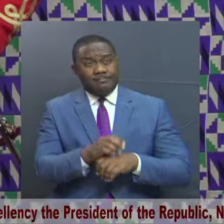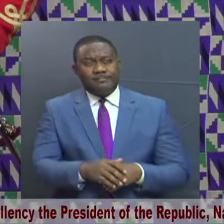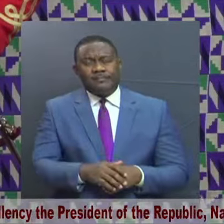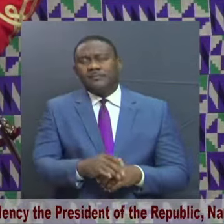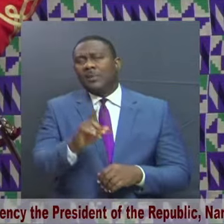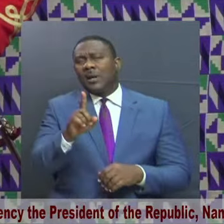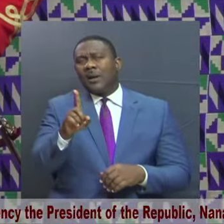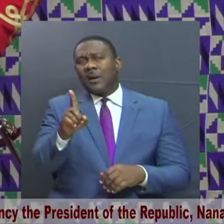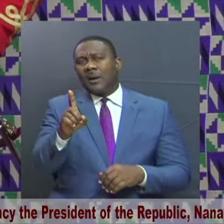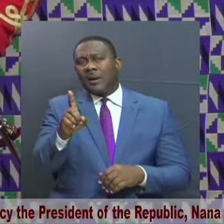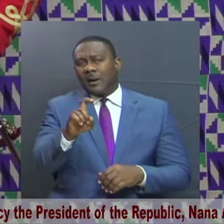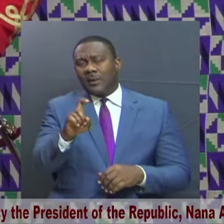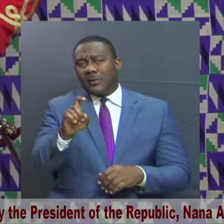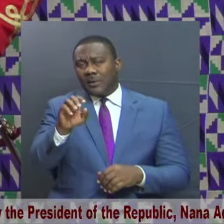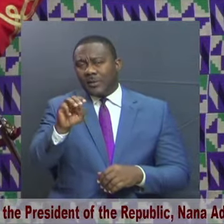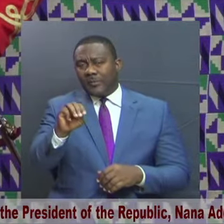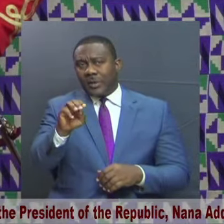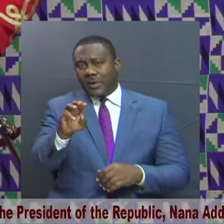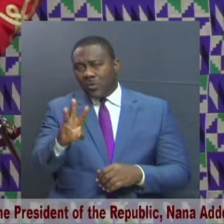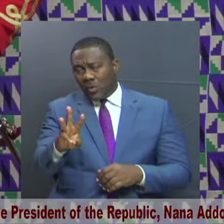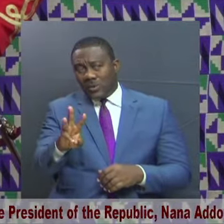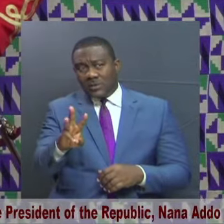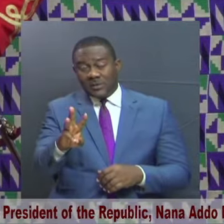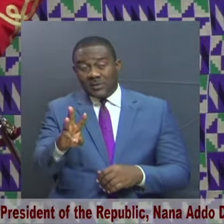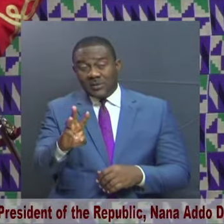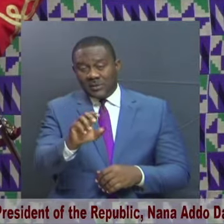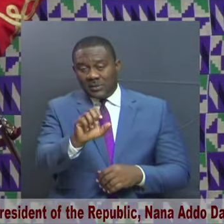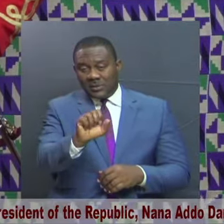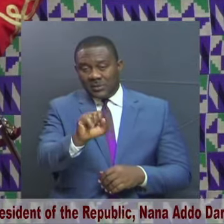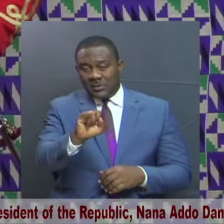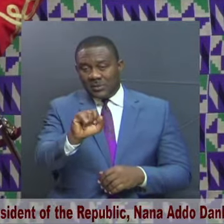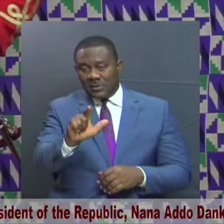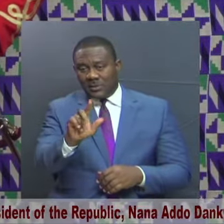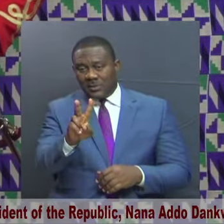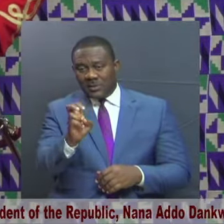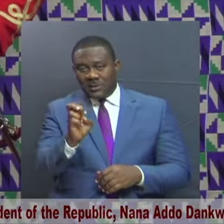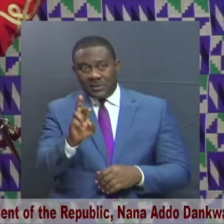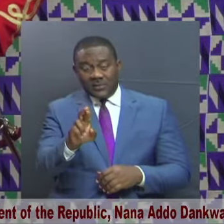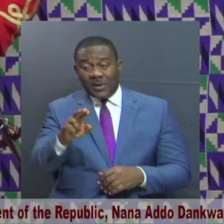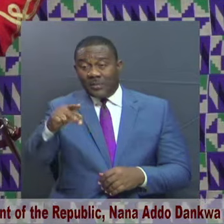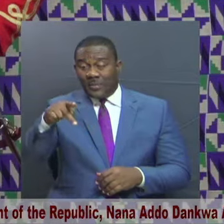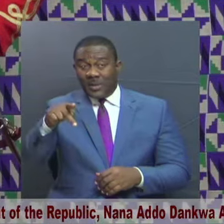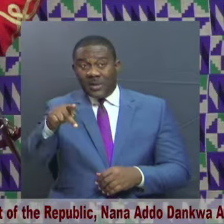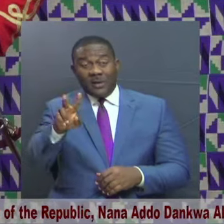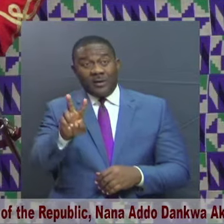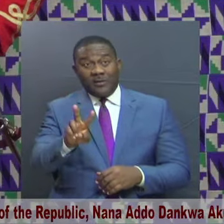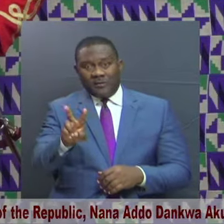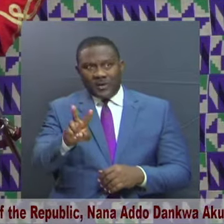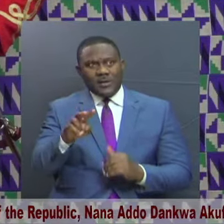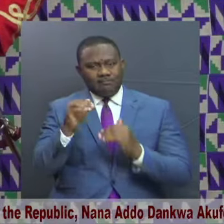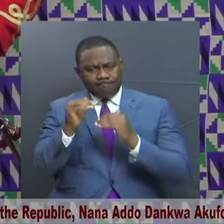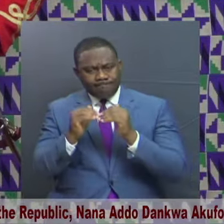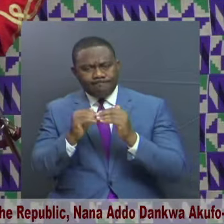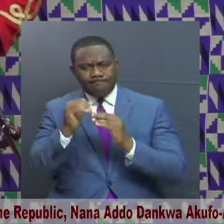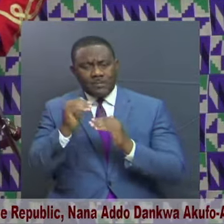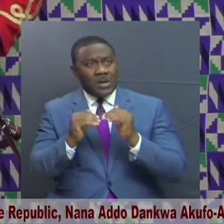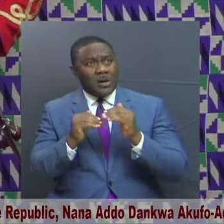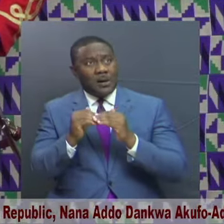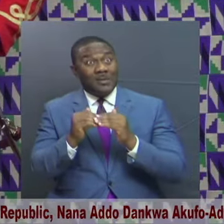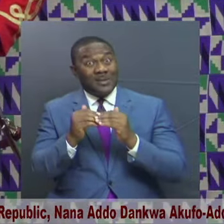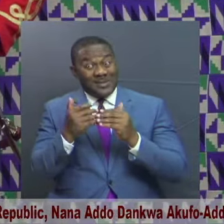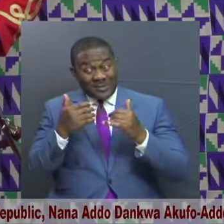100 megawatt solar PV under is under construction at Buie as is the Min GD